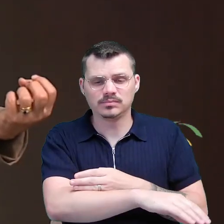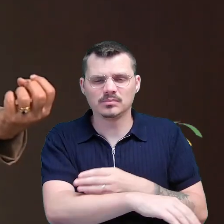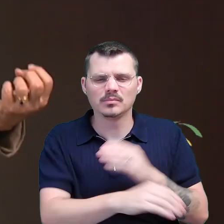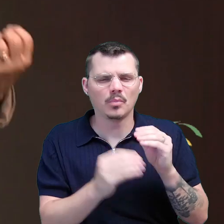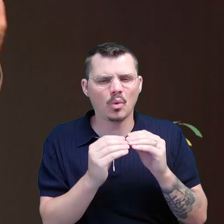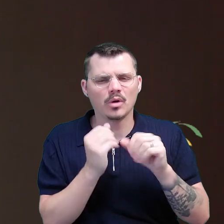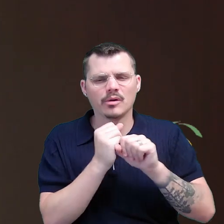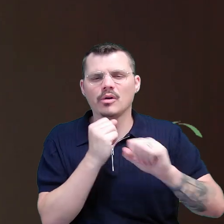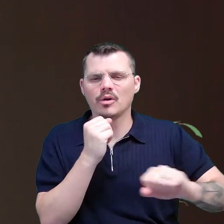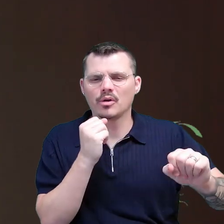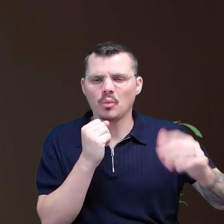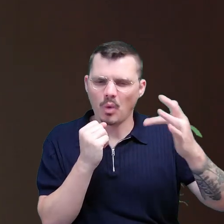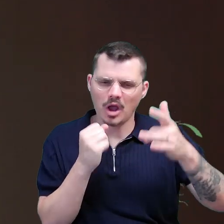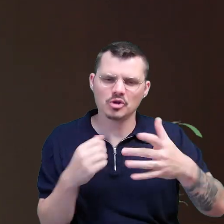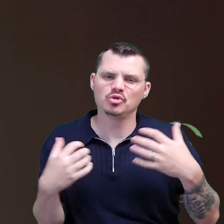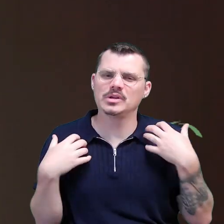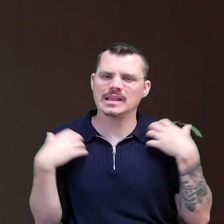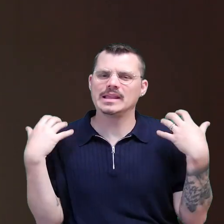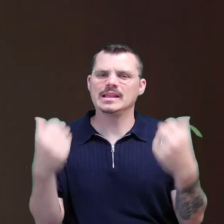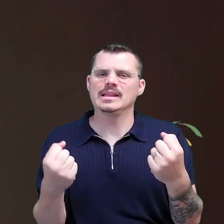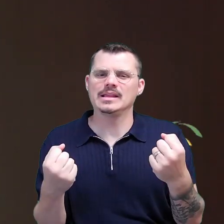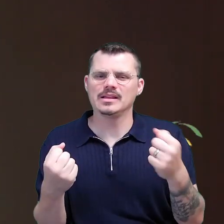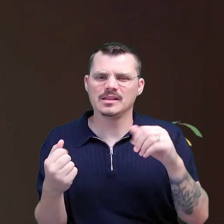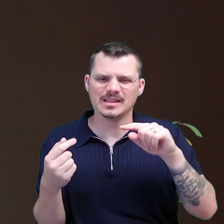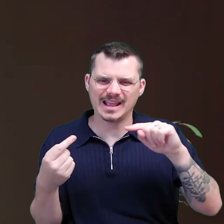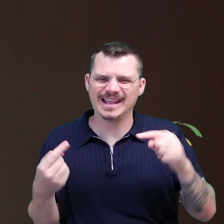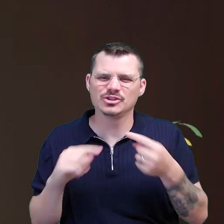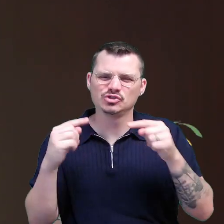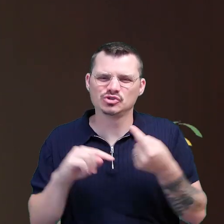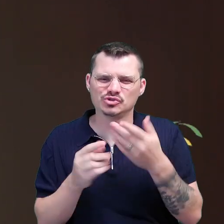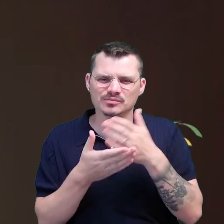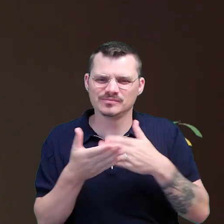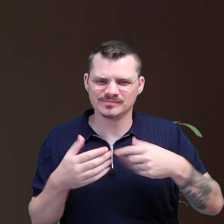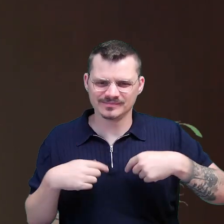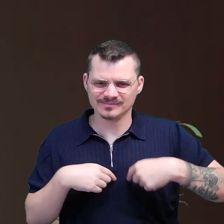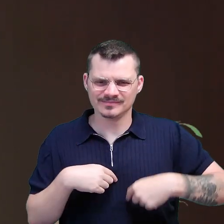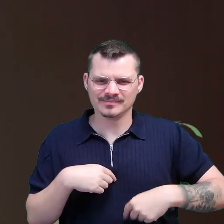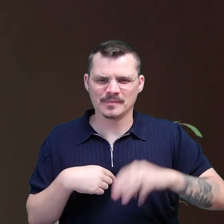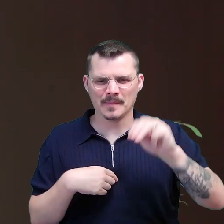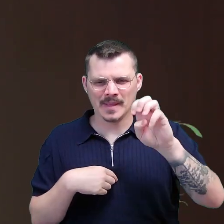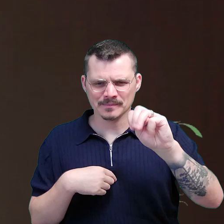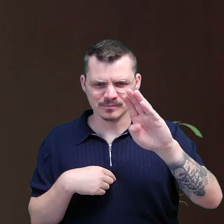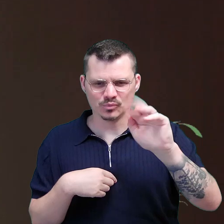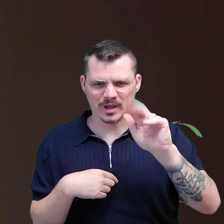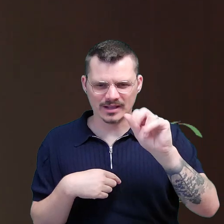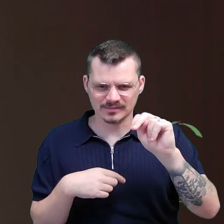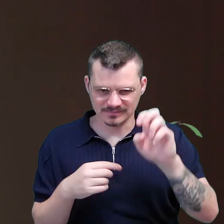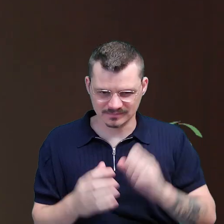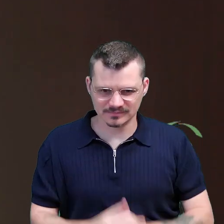than that, because you're healing injured internal membranes.